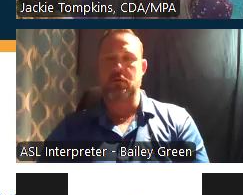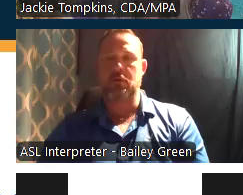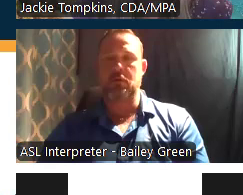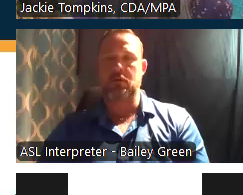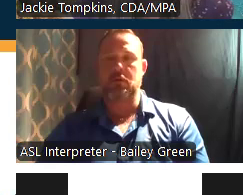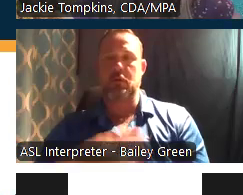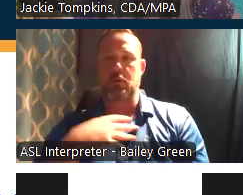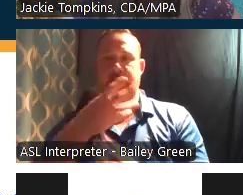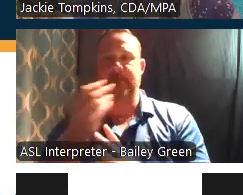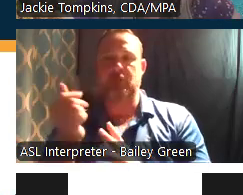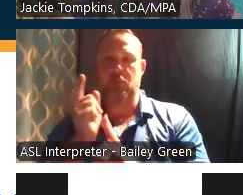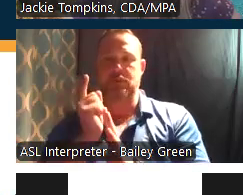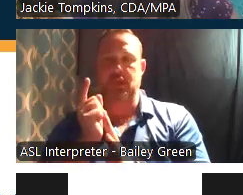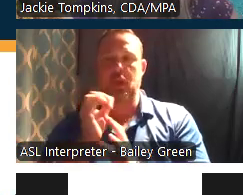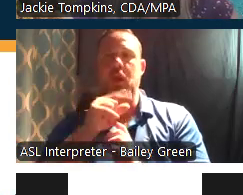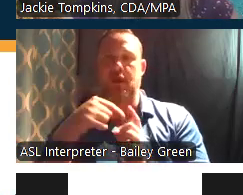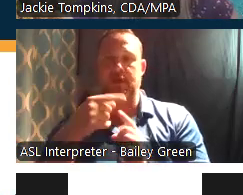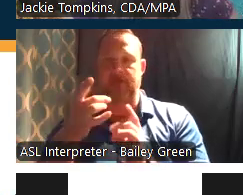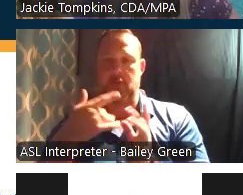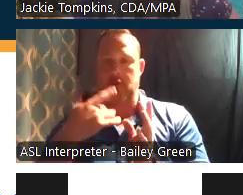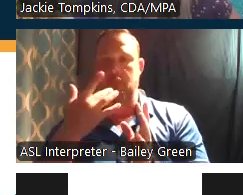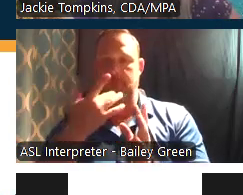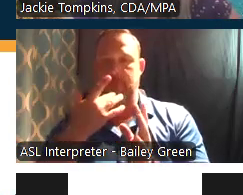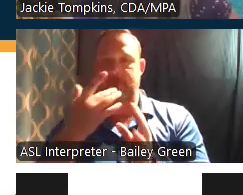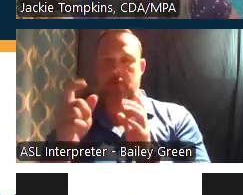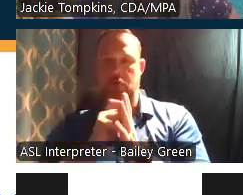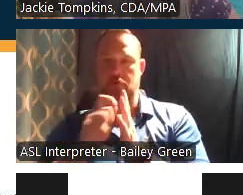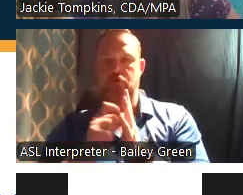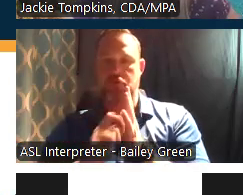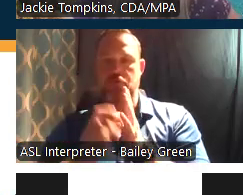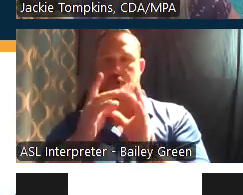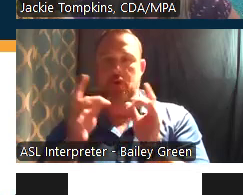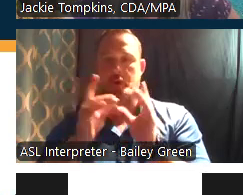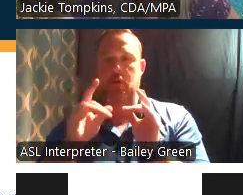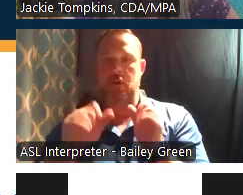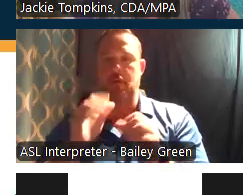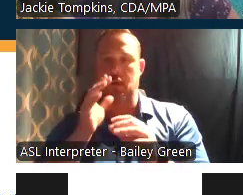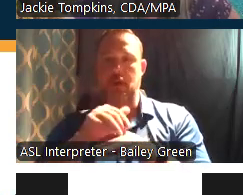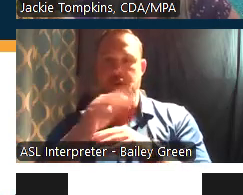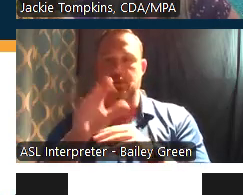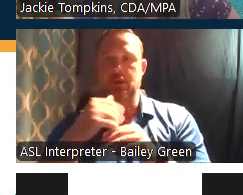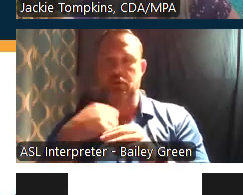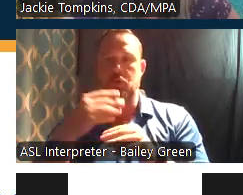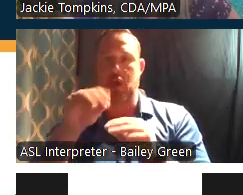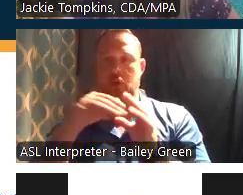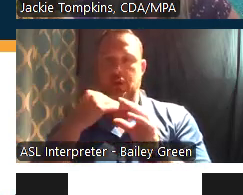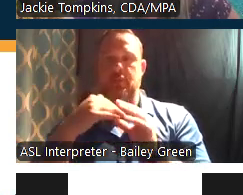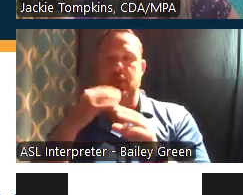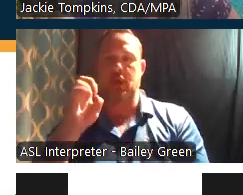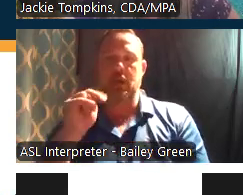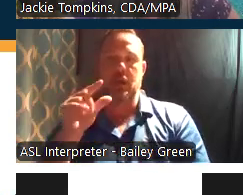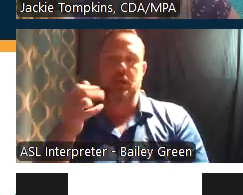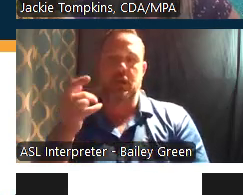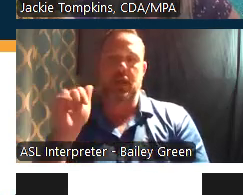more seconds. In the event you prefer to do written comments, you may send those to our inbox. That is engage,